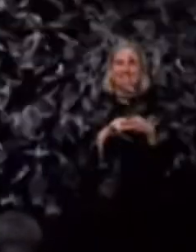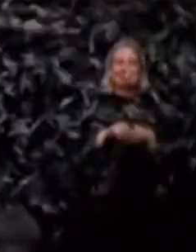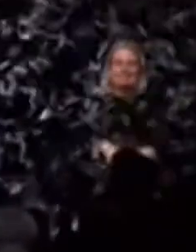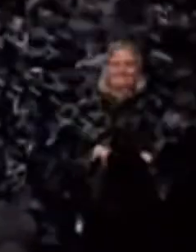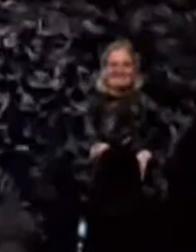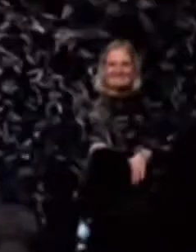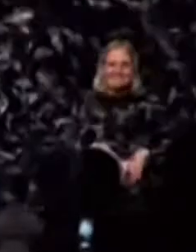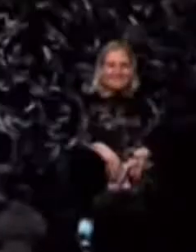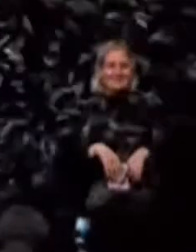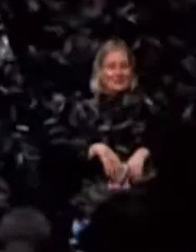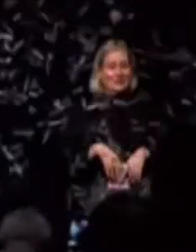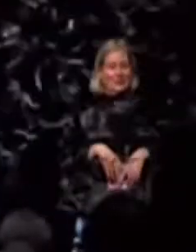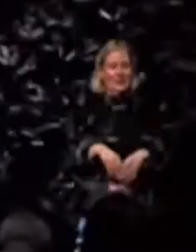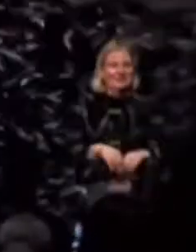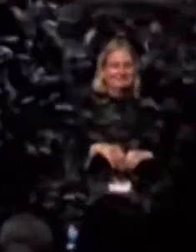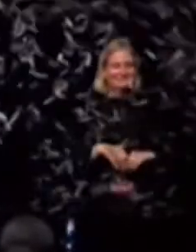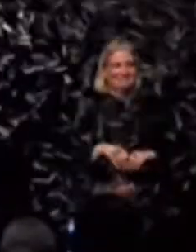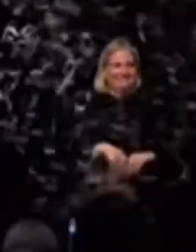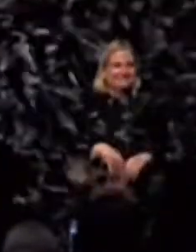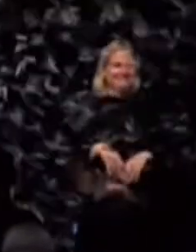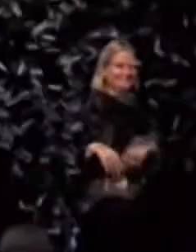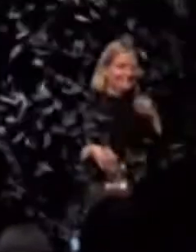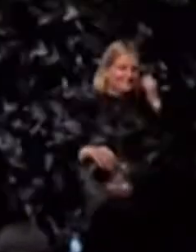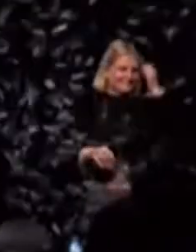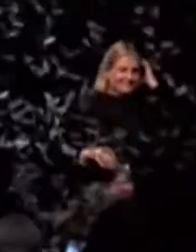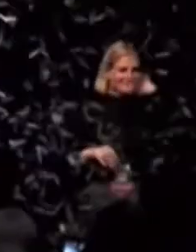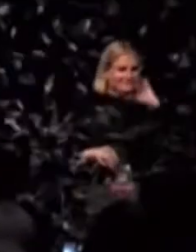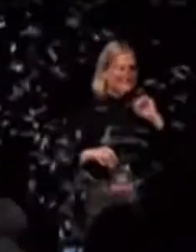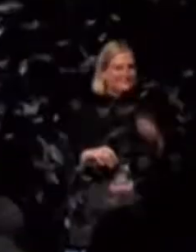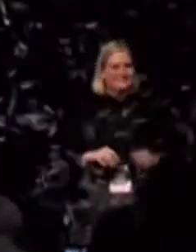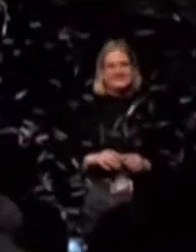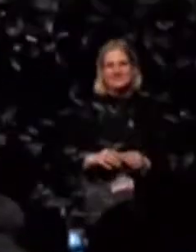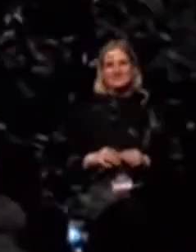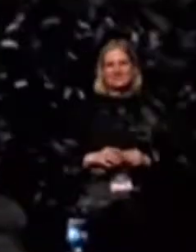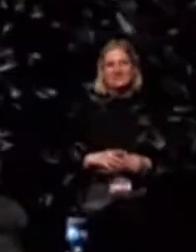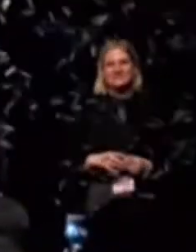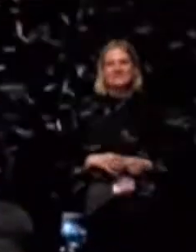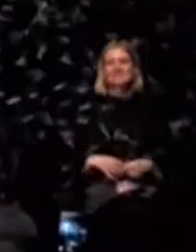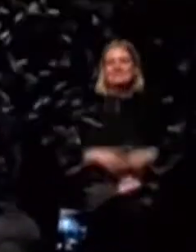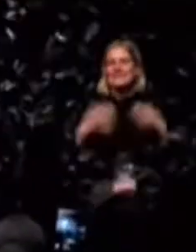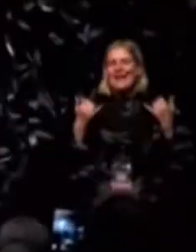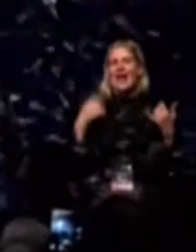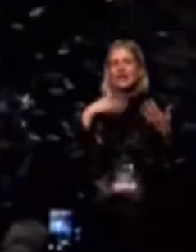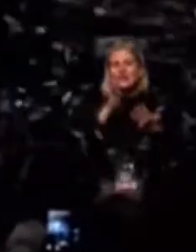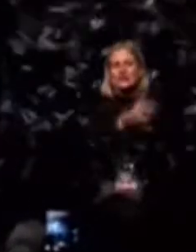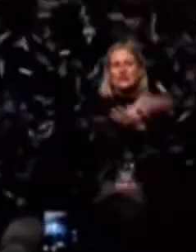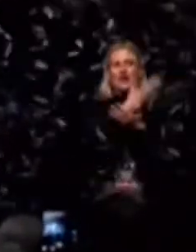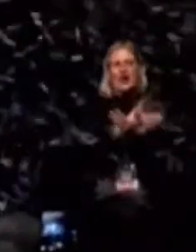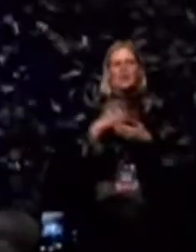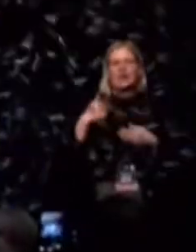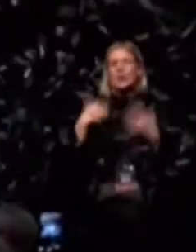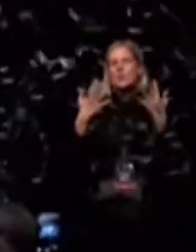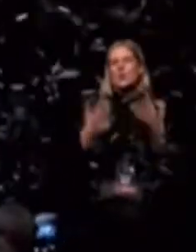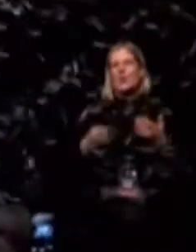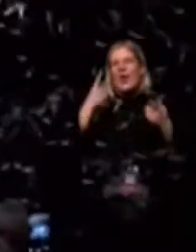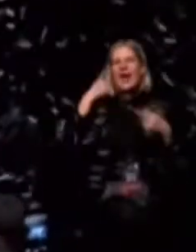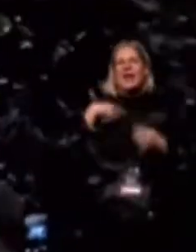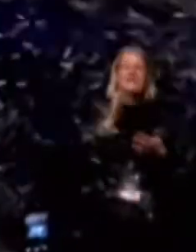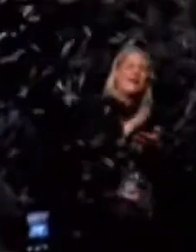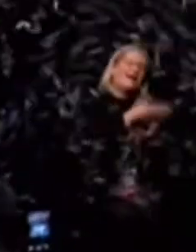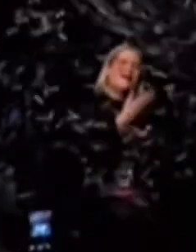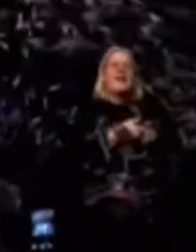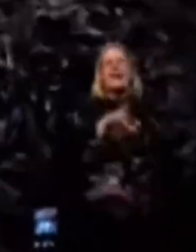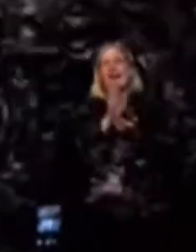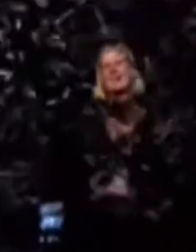York. It's a new soundtrack. I could dance to this beat.